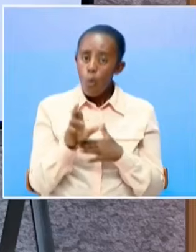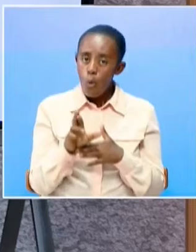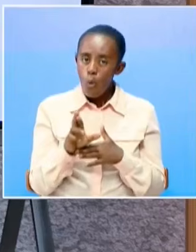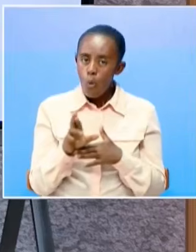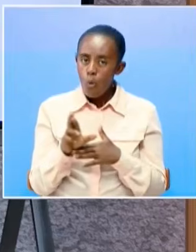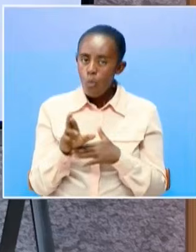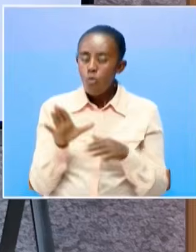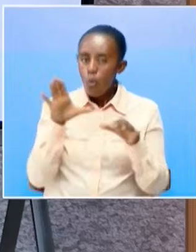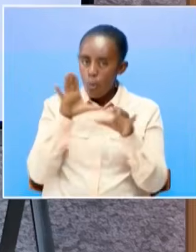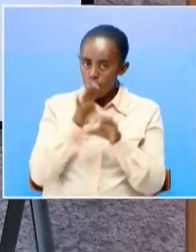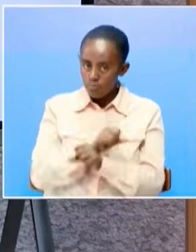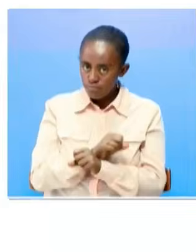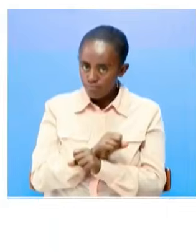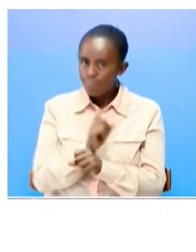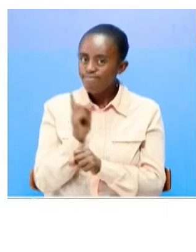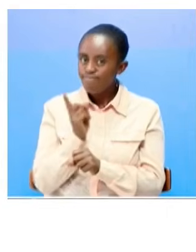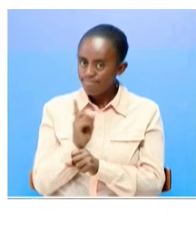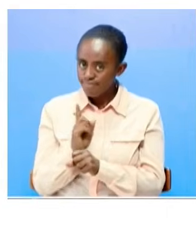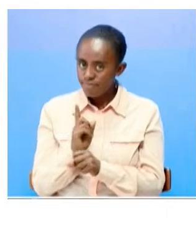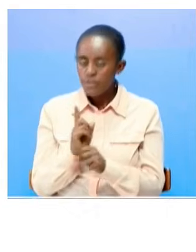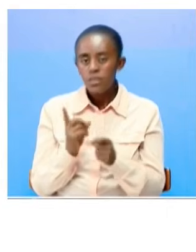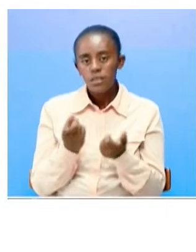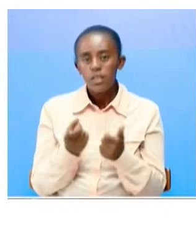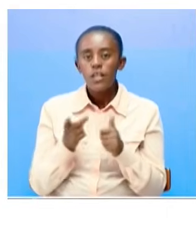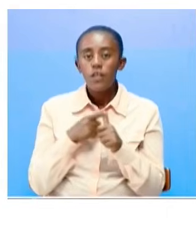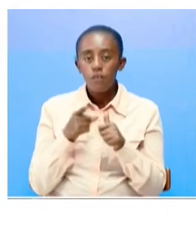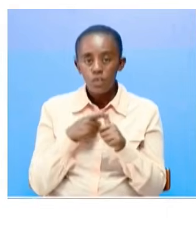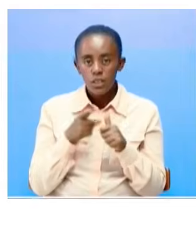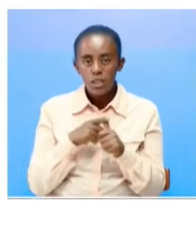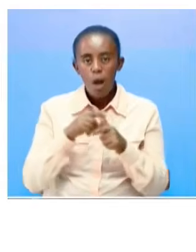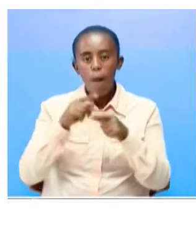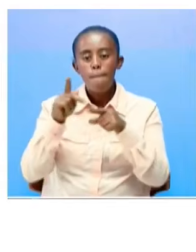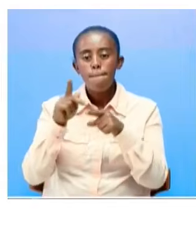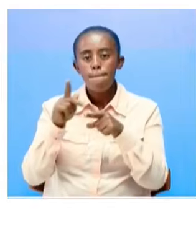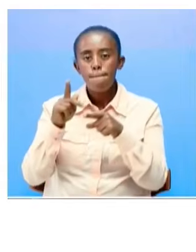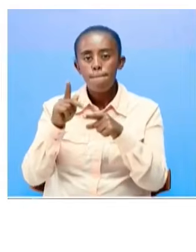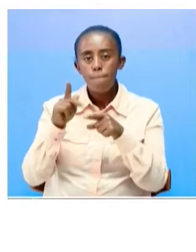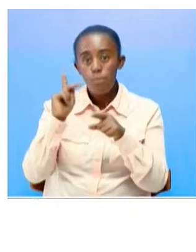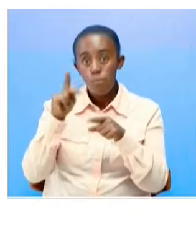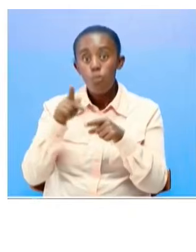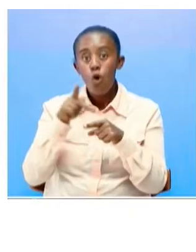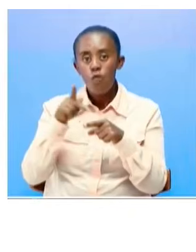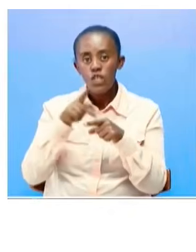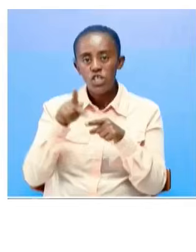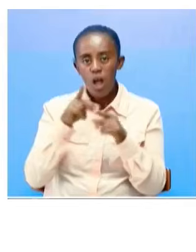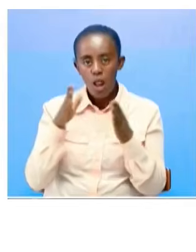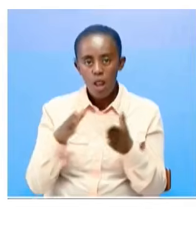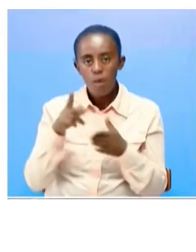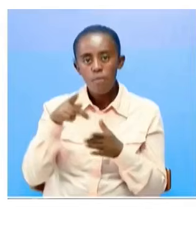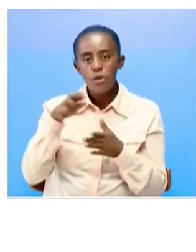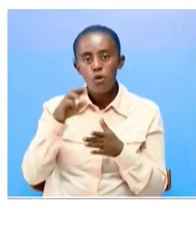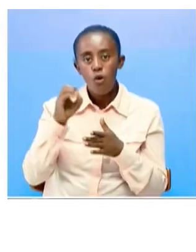complete. So here, the first one is professional